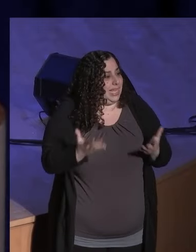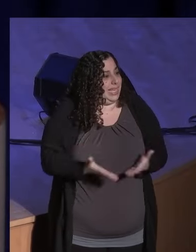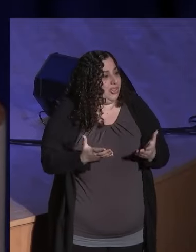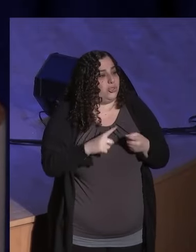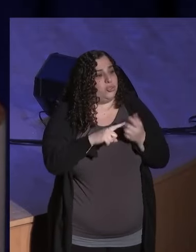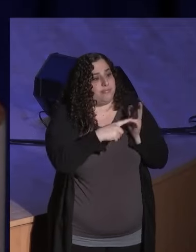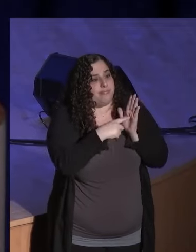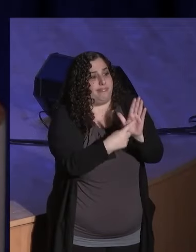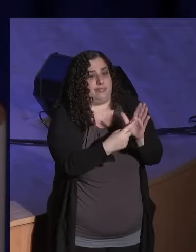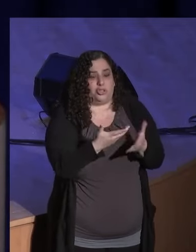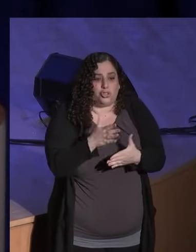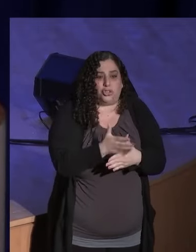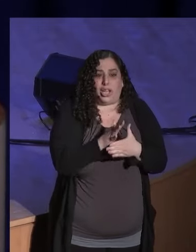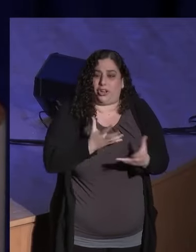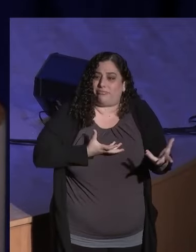offer.